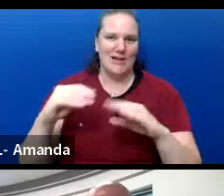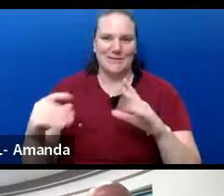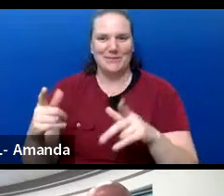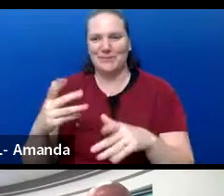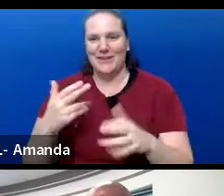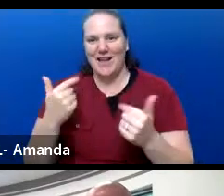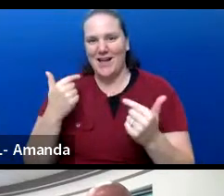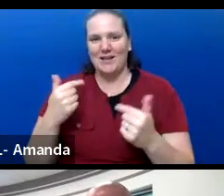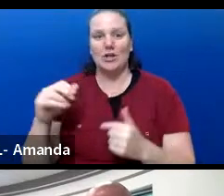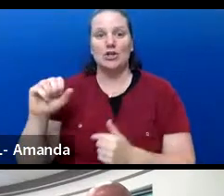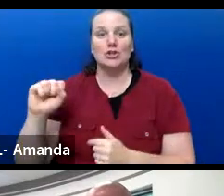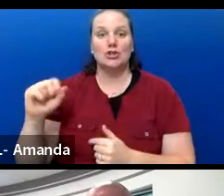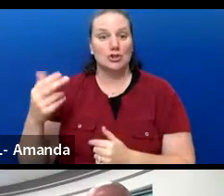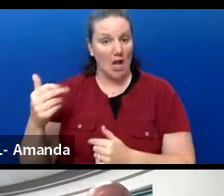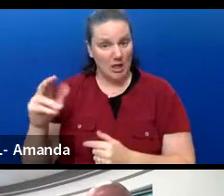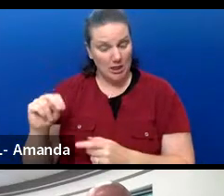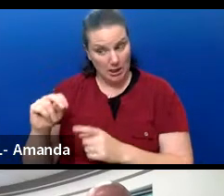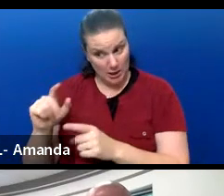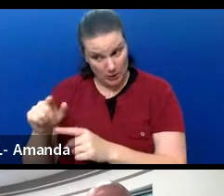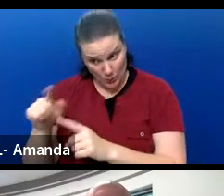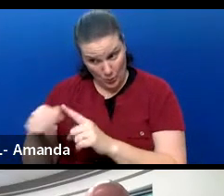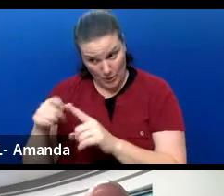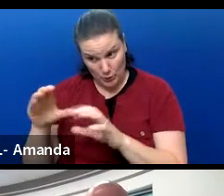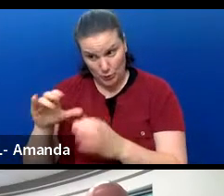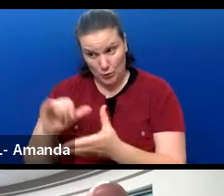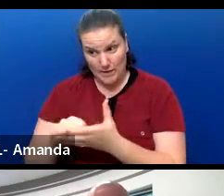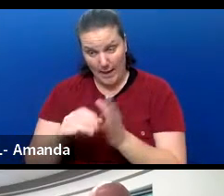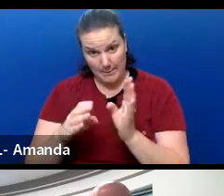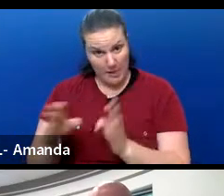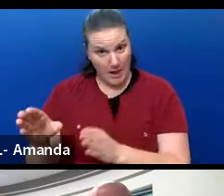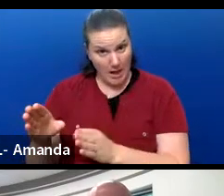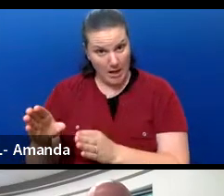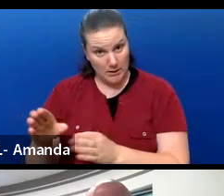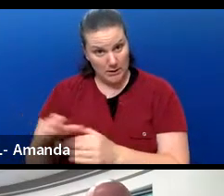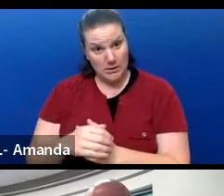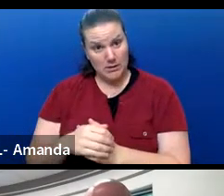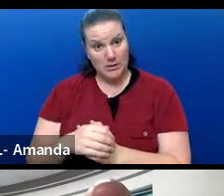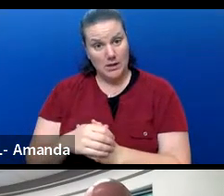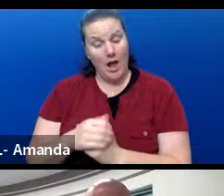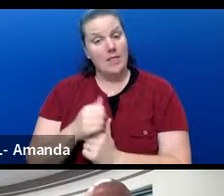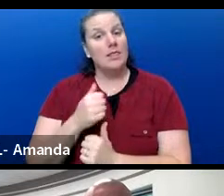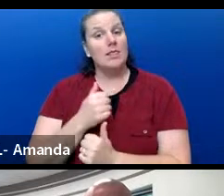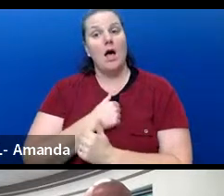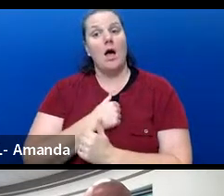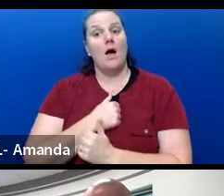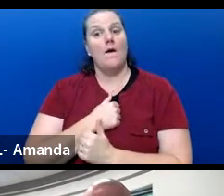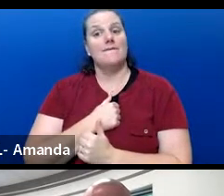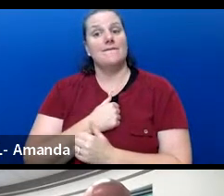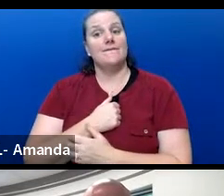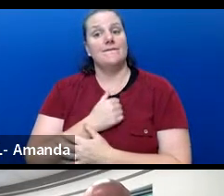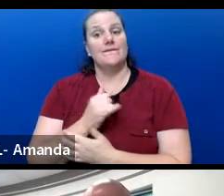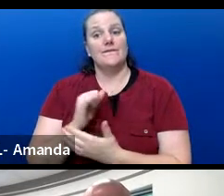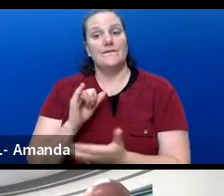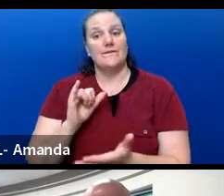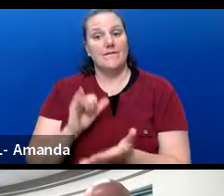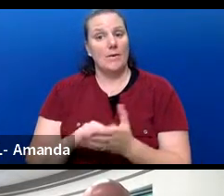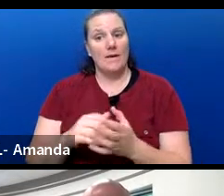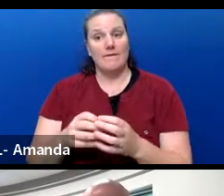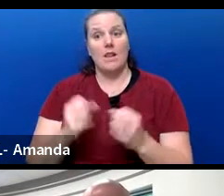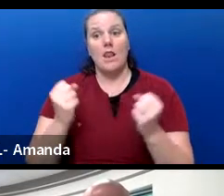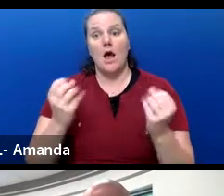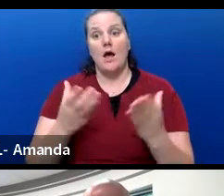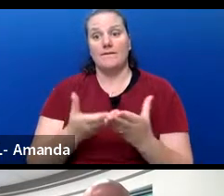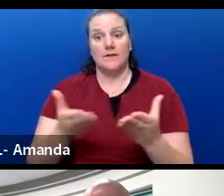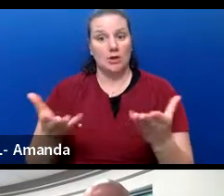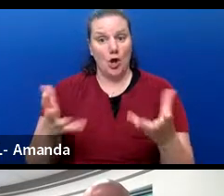So Shannon, when you do the plan, I love the fact that we have a lot of things